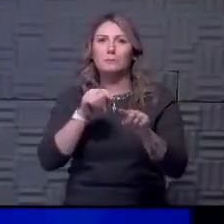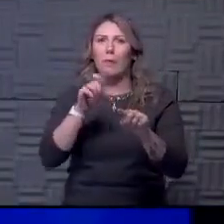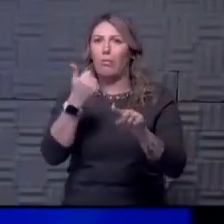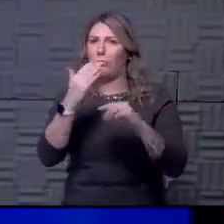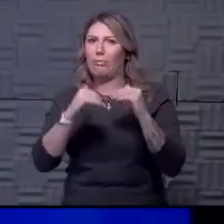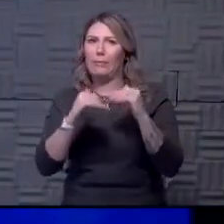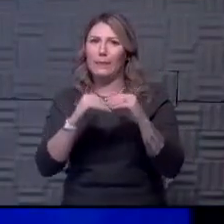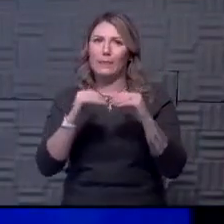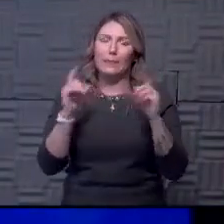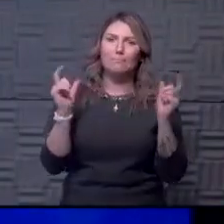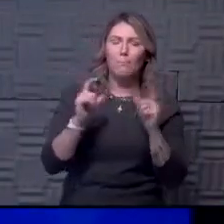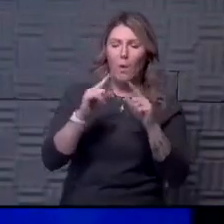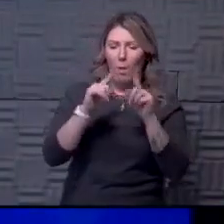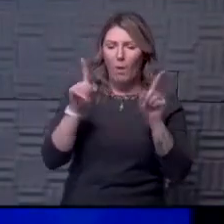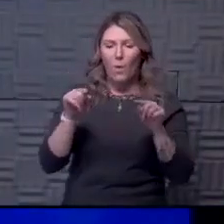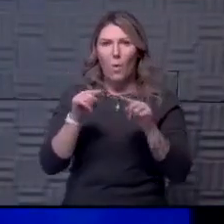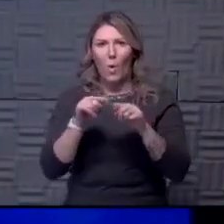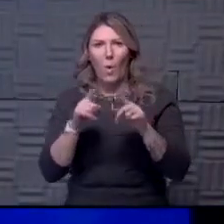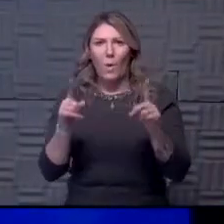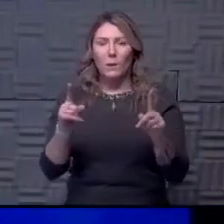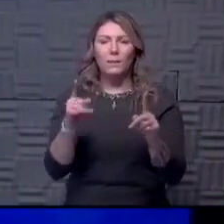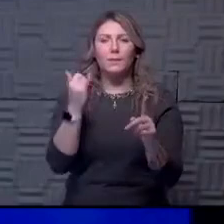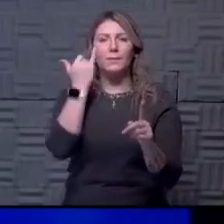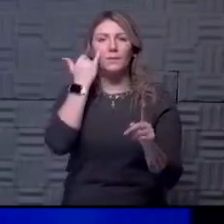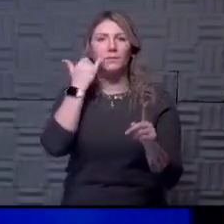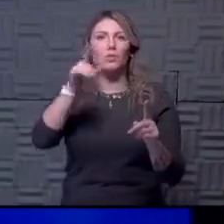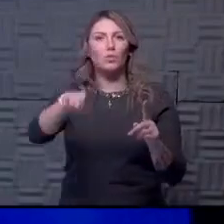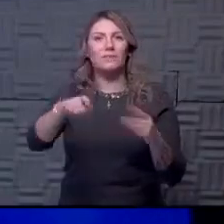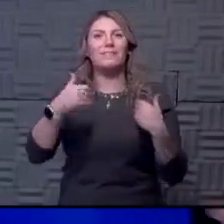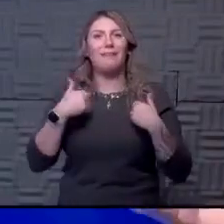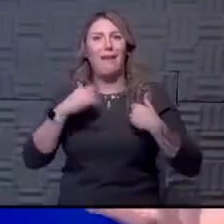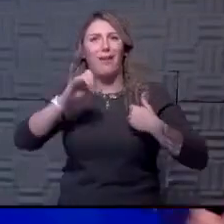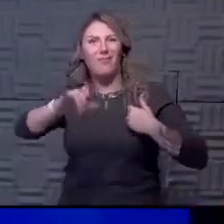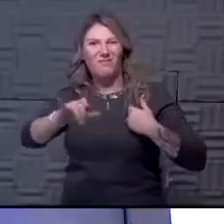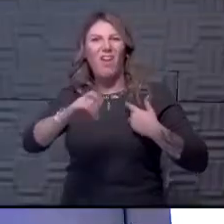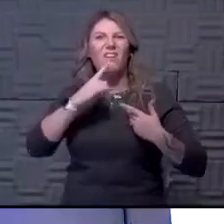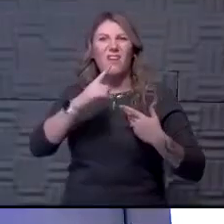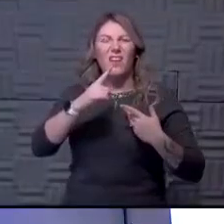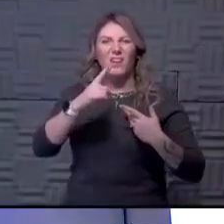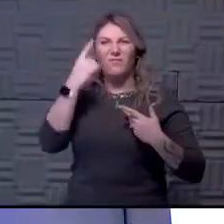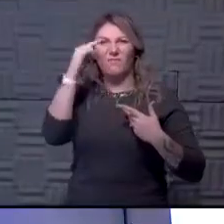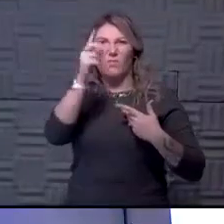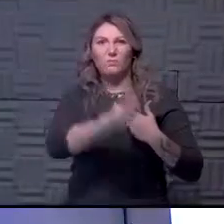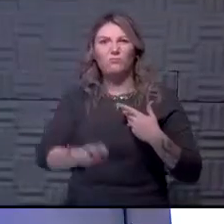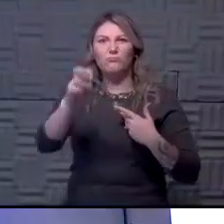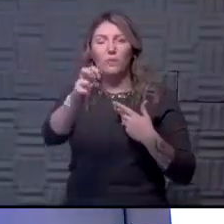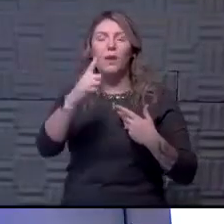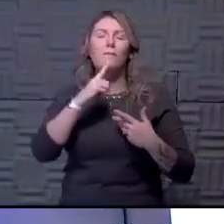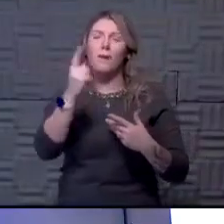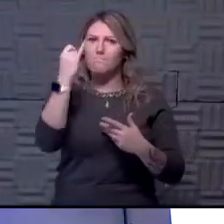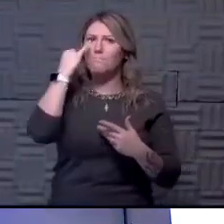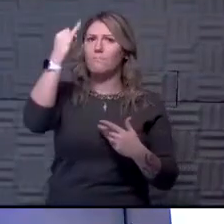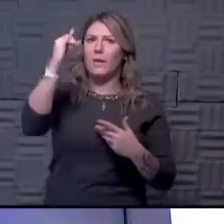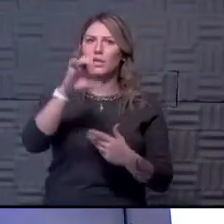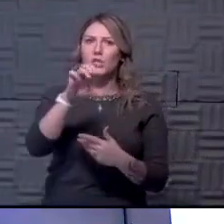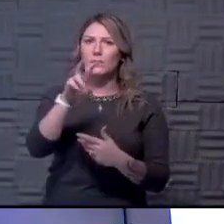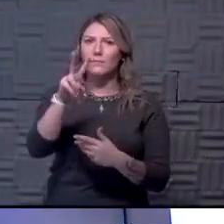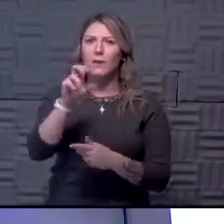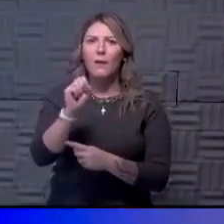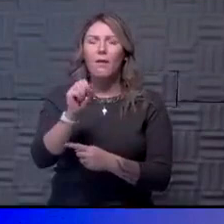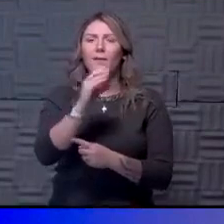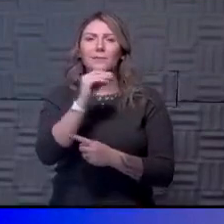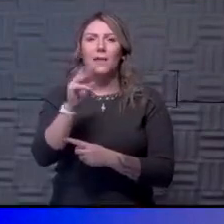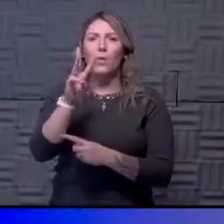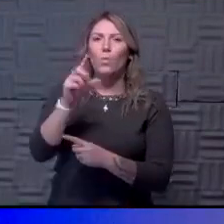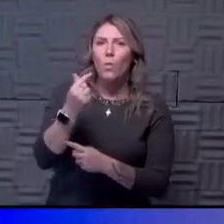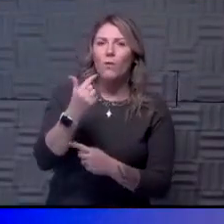there are, if indeed you're going to have a vaccine passport. Thoughts? Yeah, I would imagine CVS and Walgreens would have pretty good